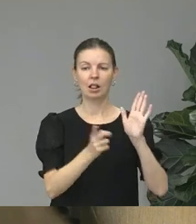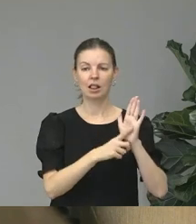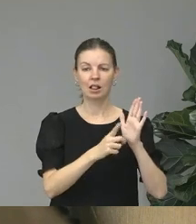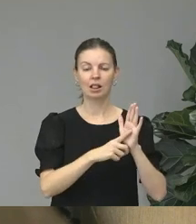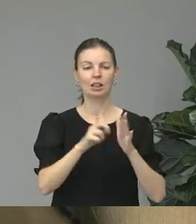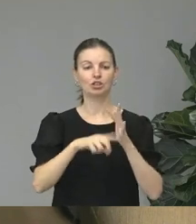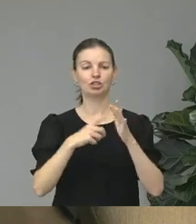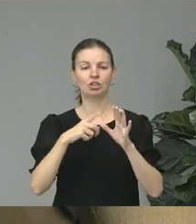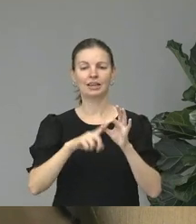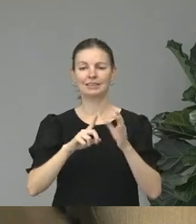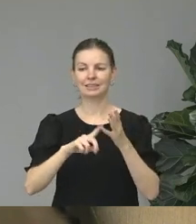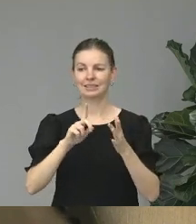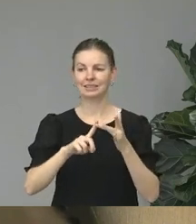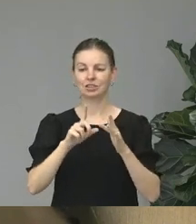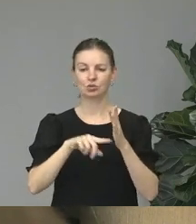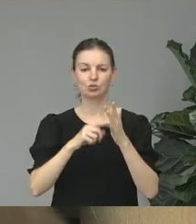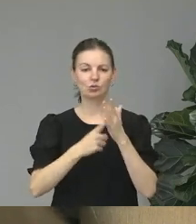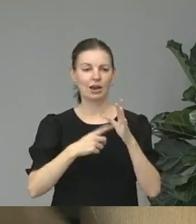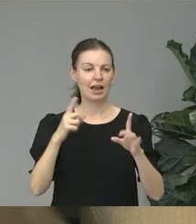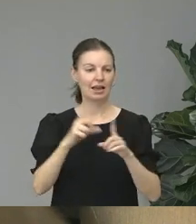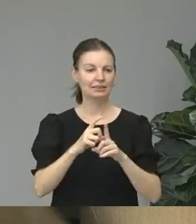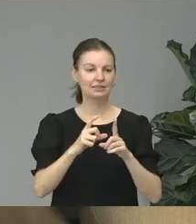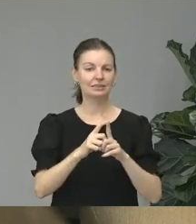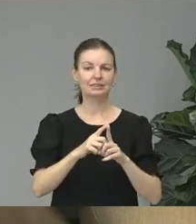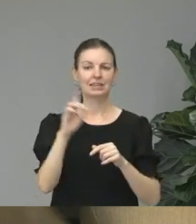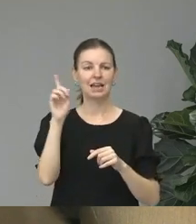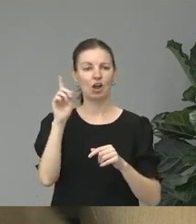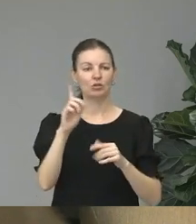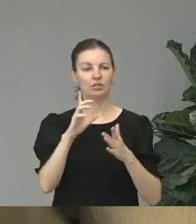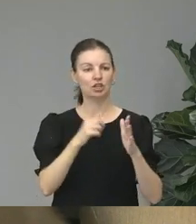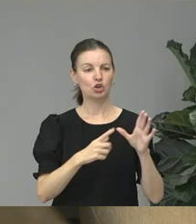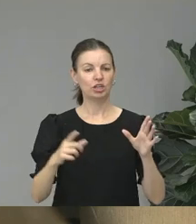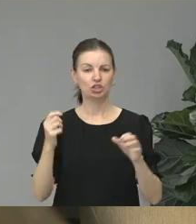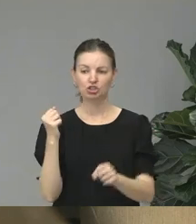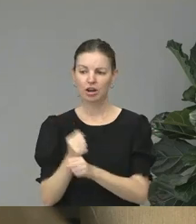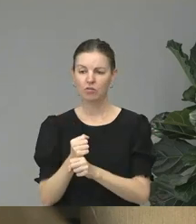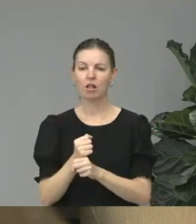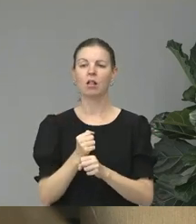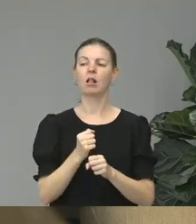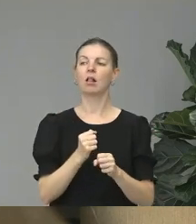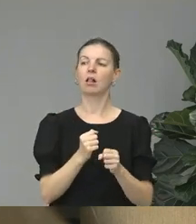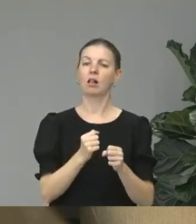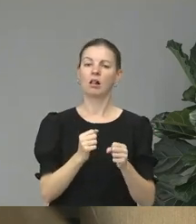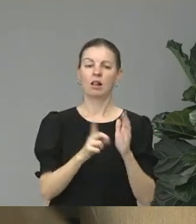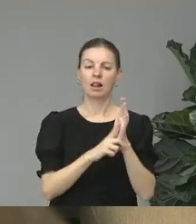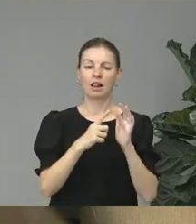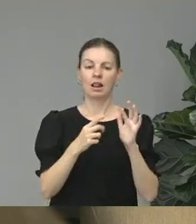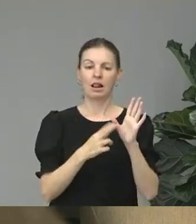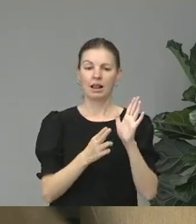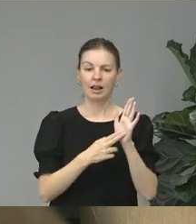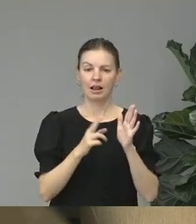Trad, our current Attorney General Shannon Fentiman, and Leanne